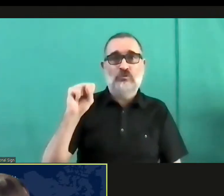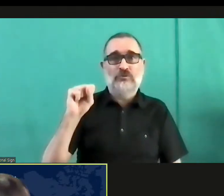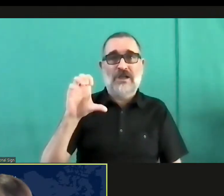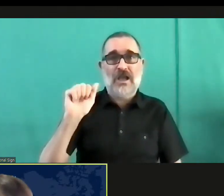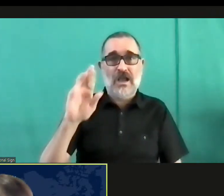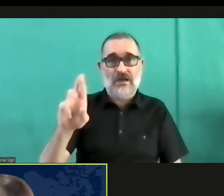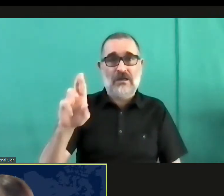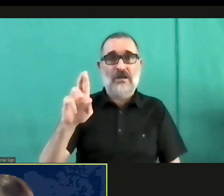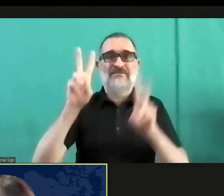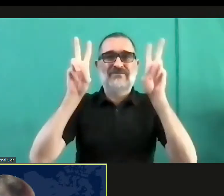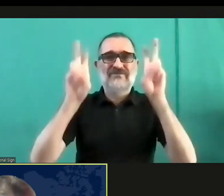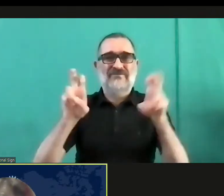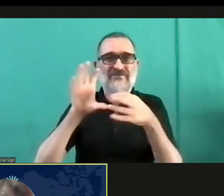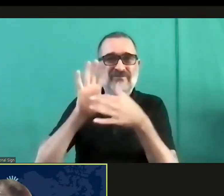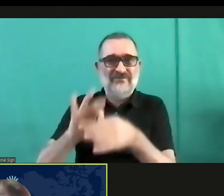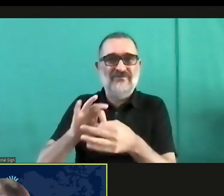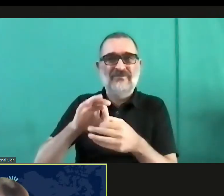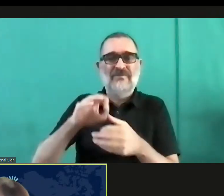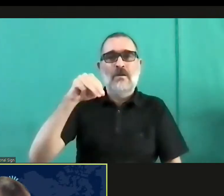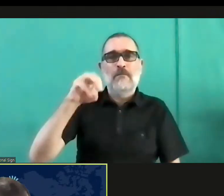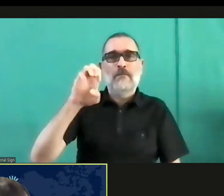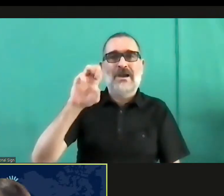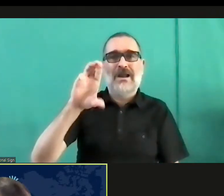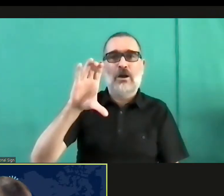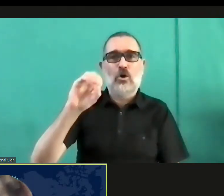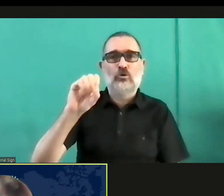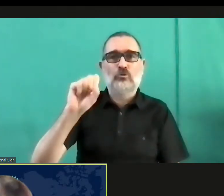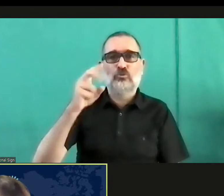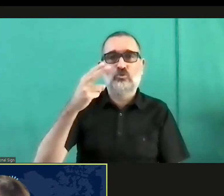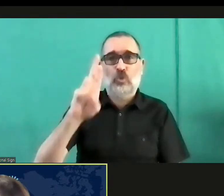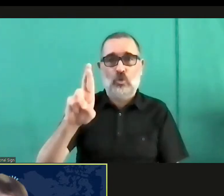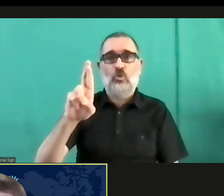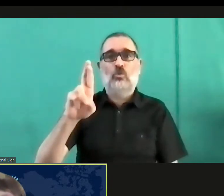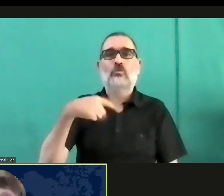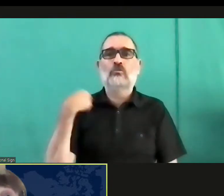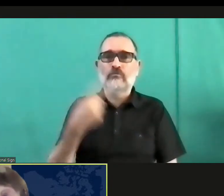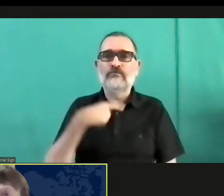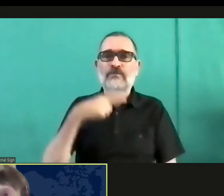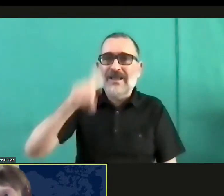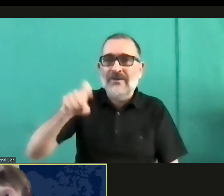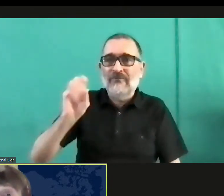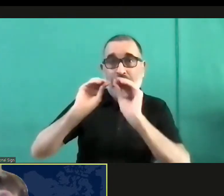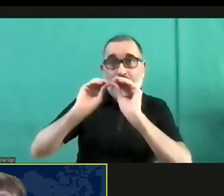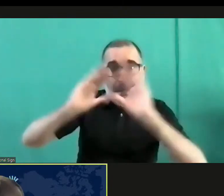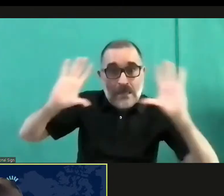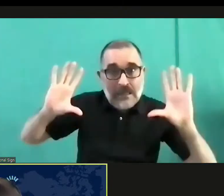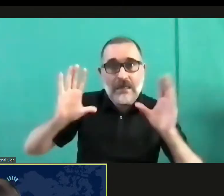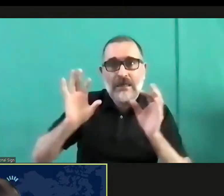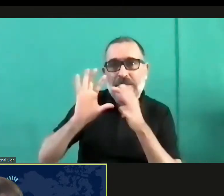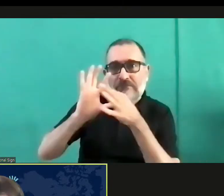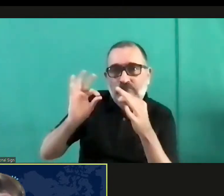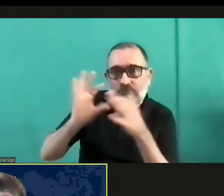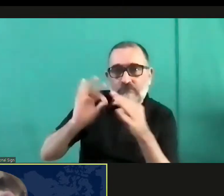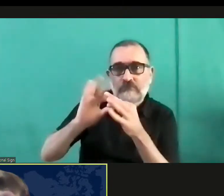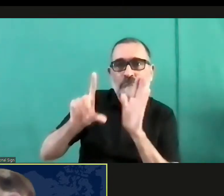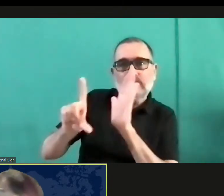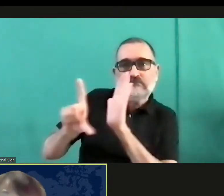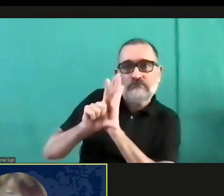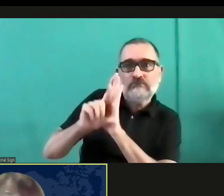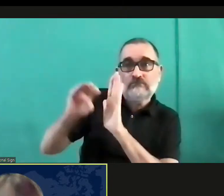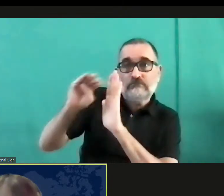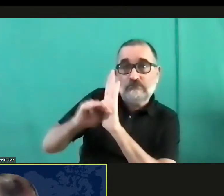civil society after developing a strategy. And similarly, we have done similar things in many